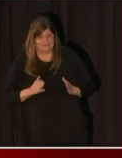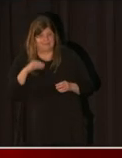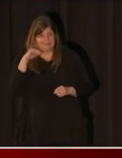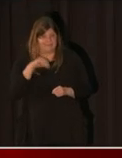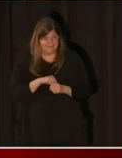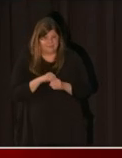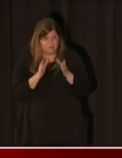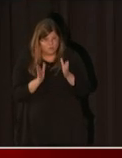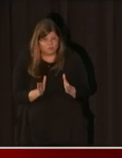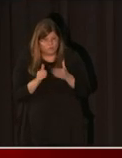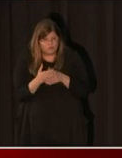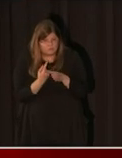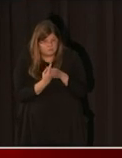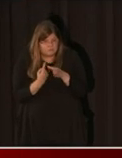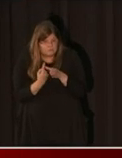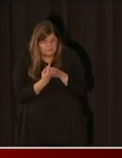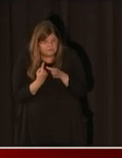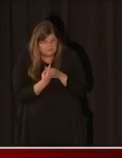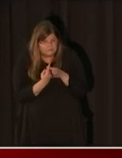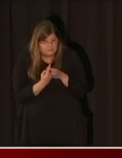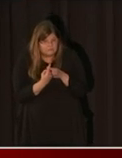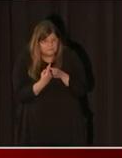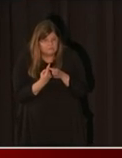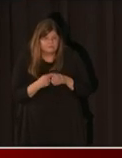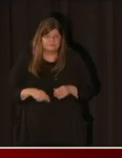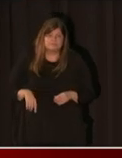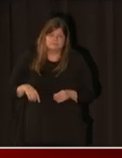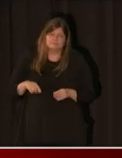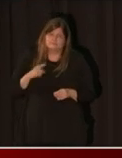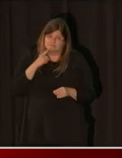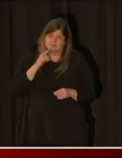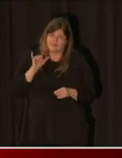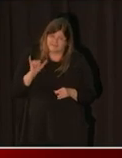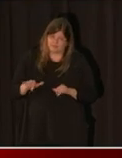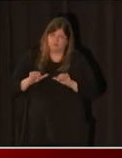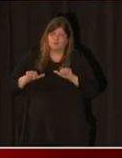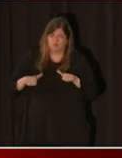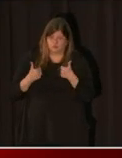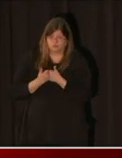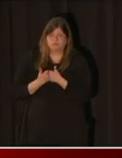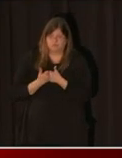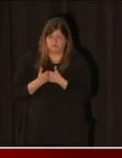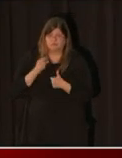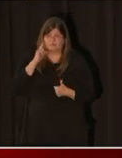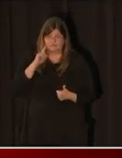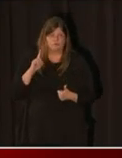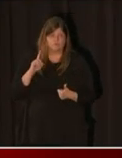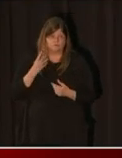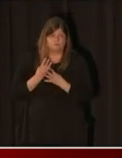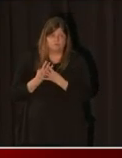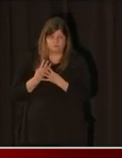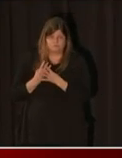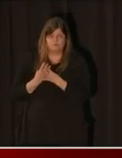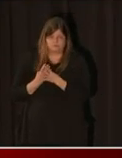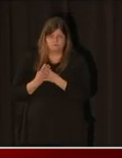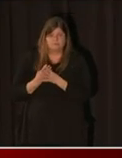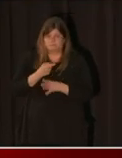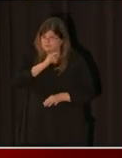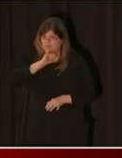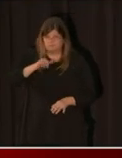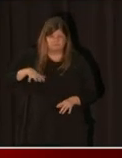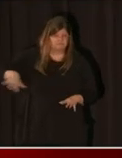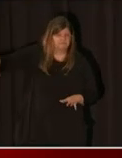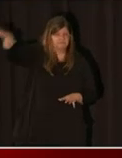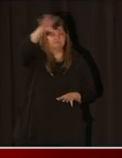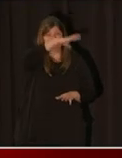is that, right? It presents an extraordinary challenge for DOC and other facilities like it. What that